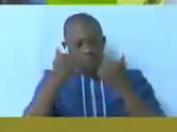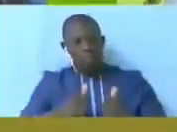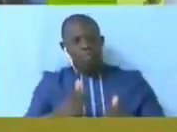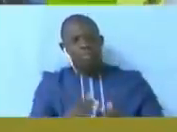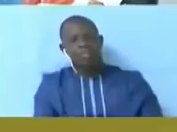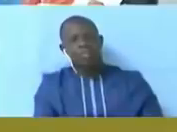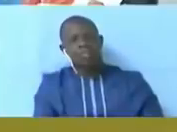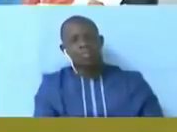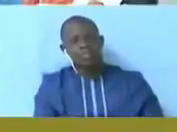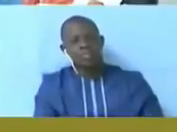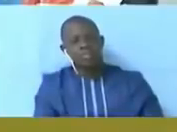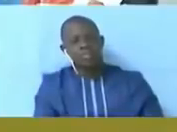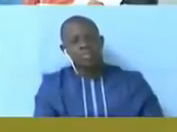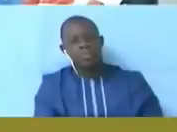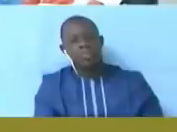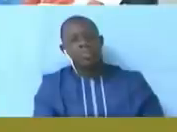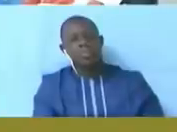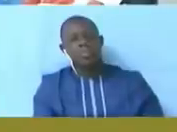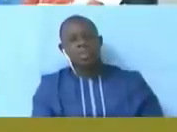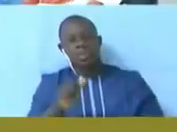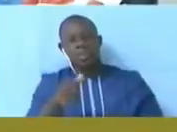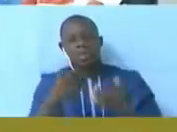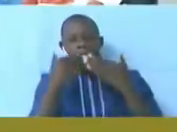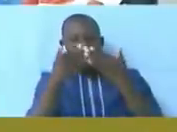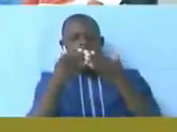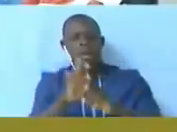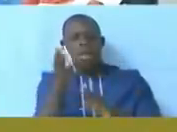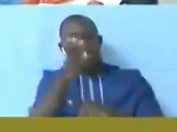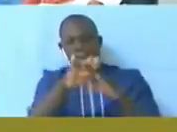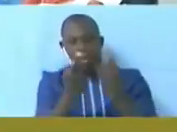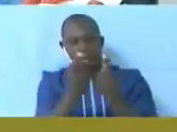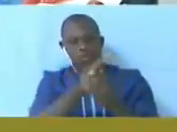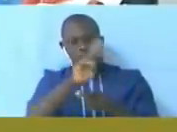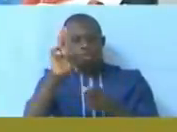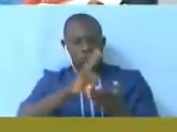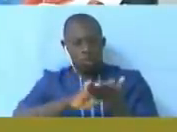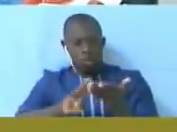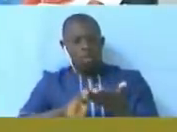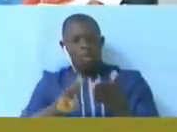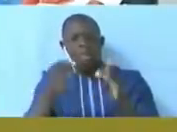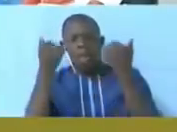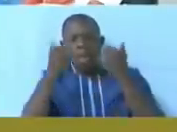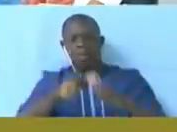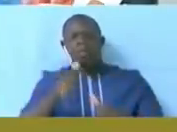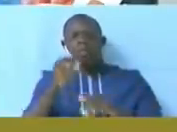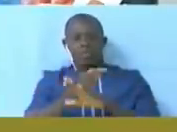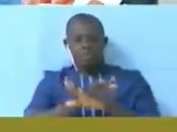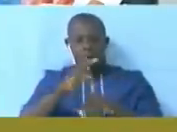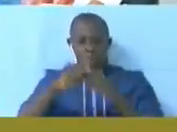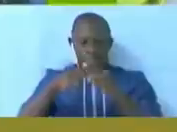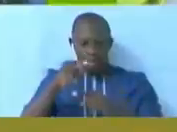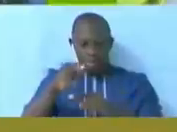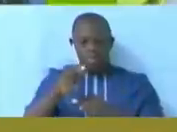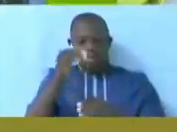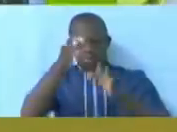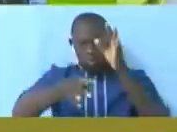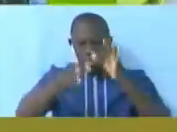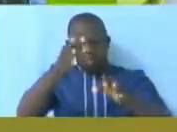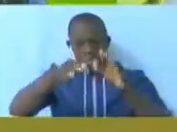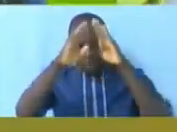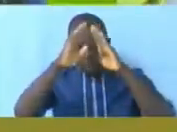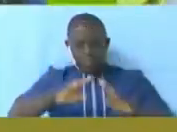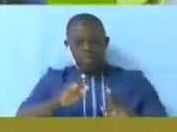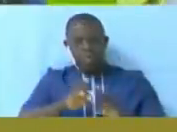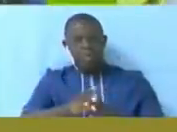tell us if anything unusual happened in this particular case? Yes, on the day of